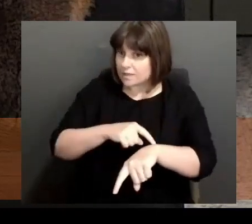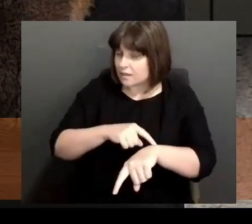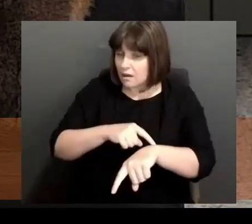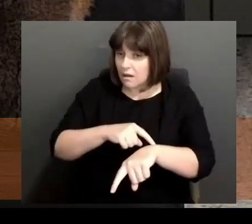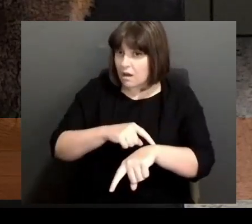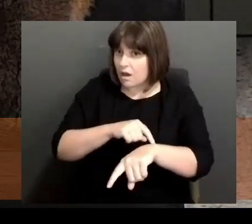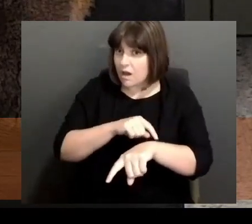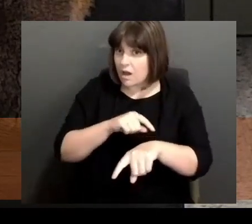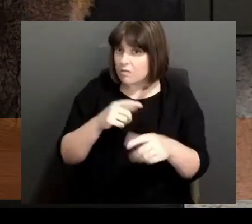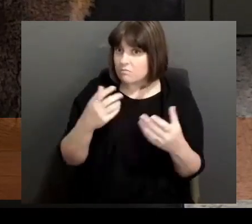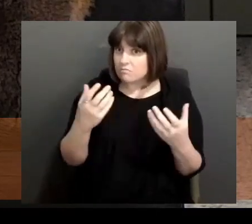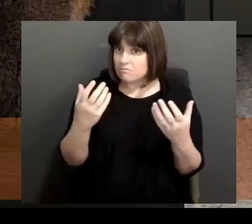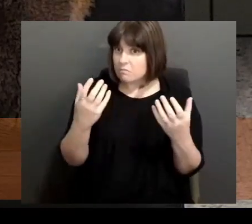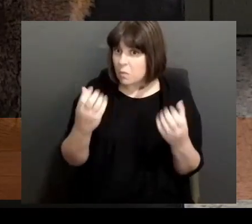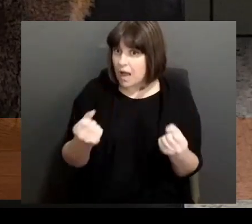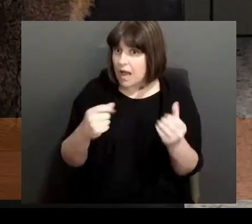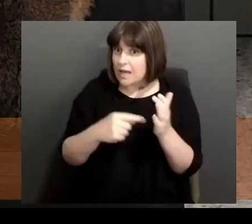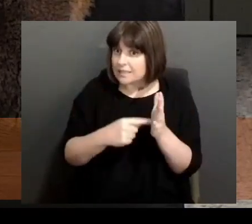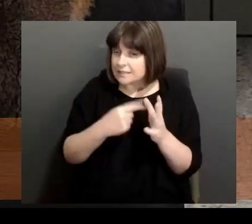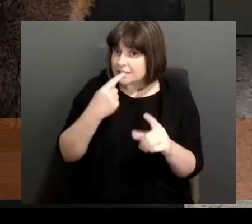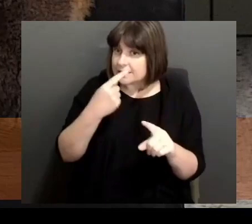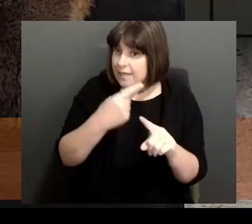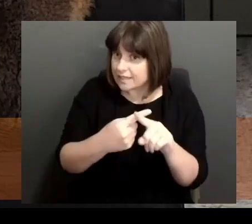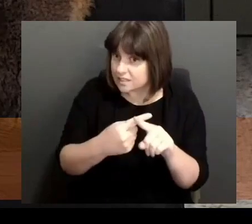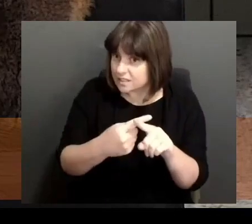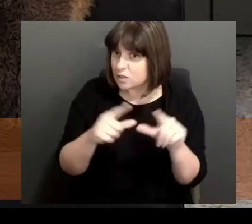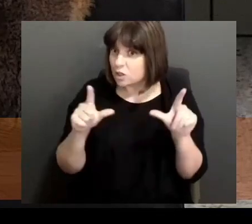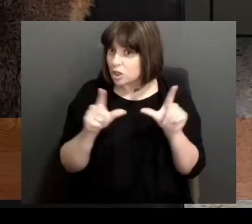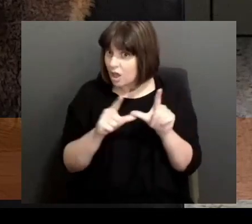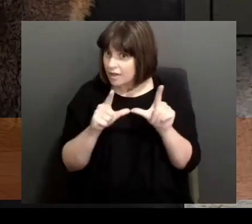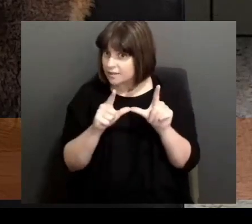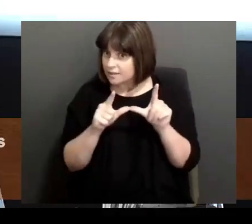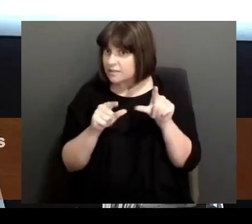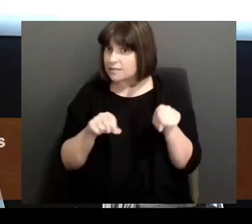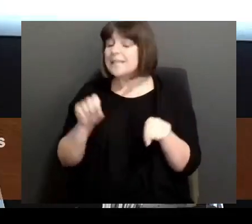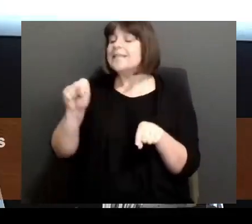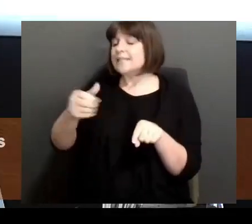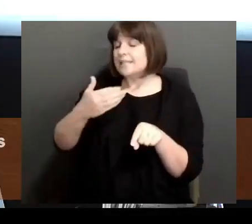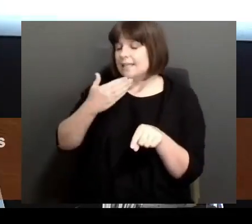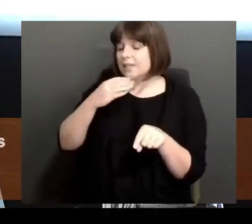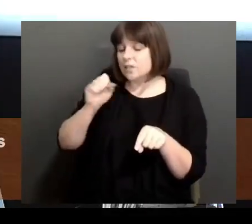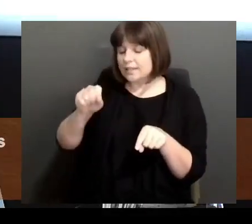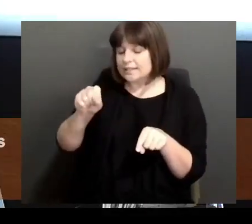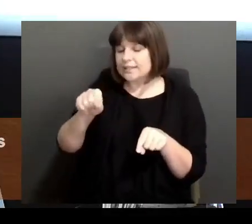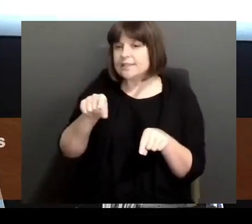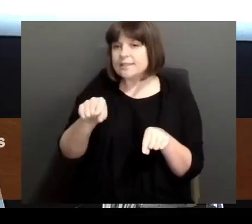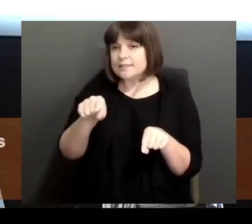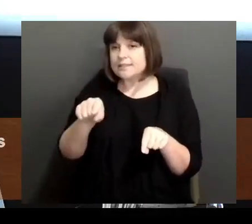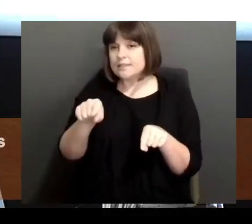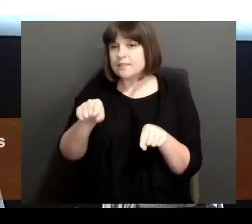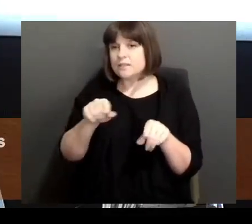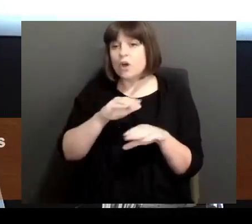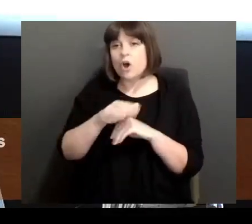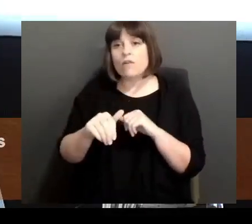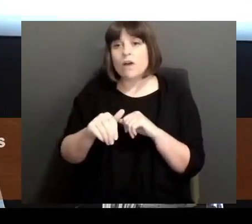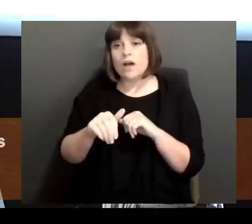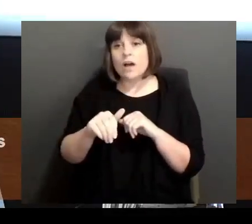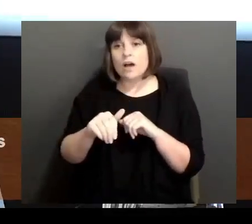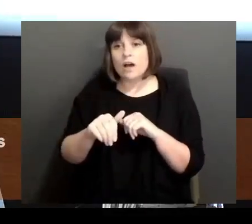various taxes and the issuing of licences. Absolutely, thank you. Yes, certainly with the wealth